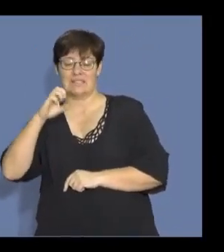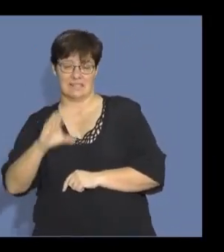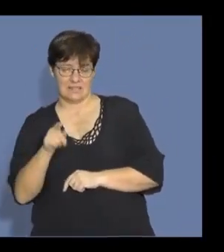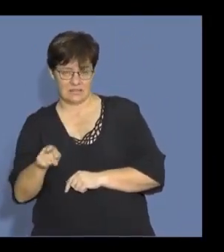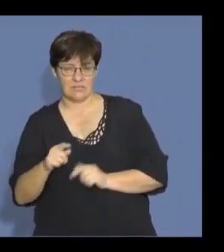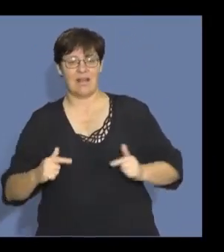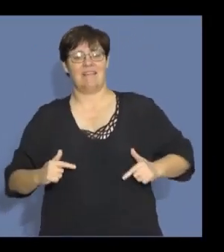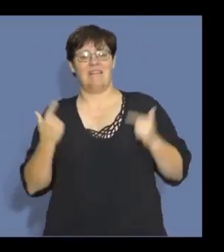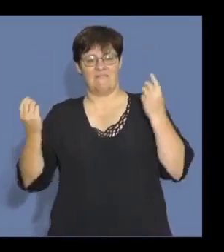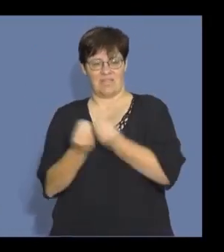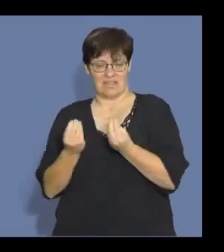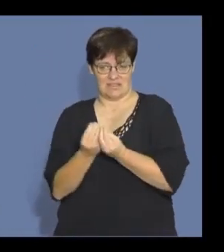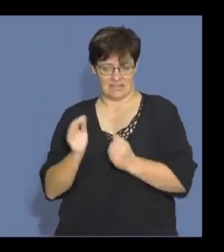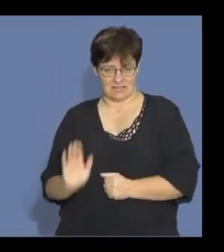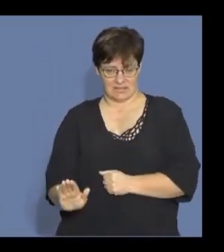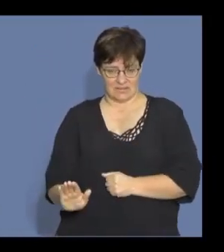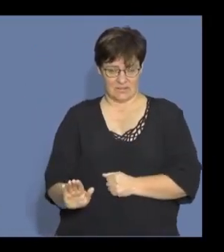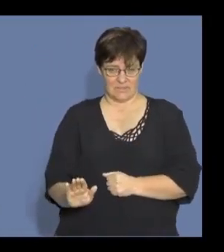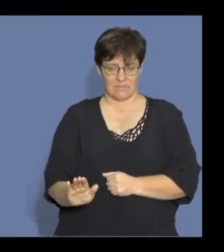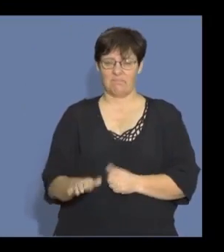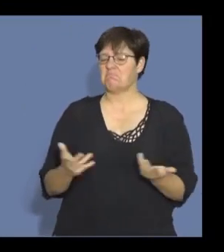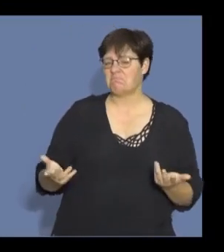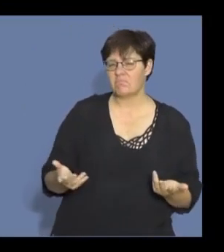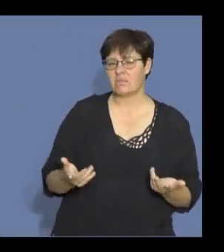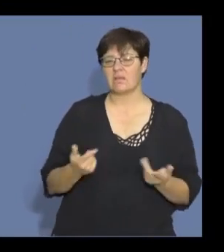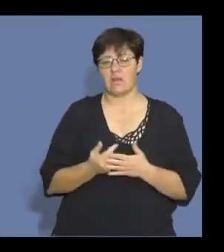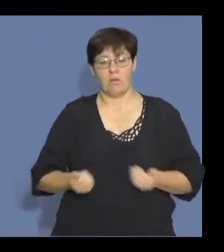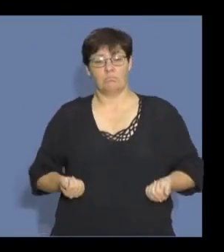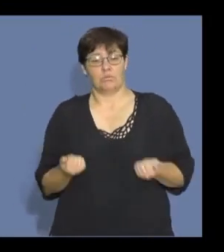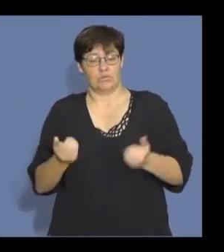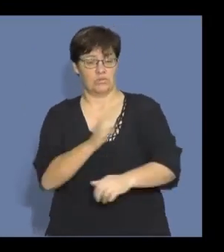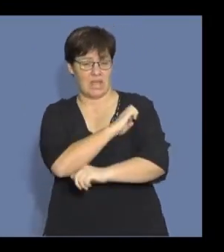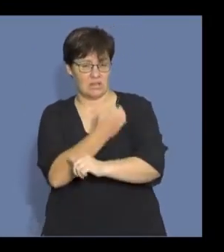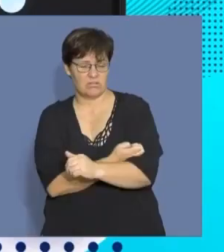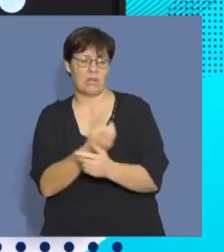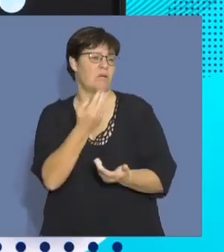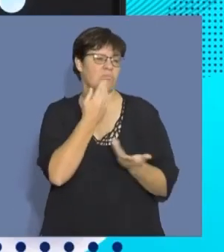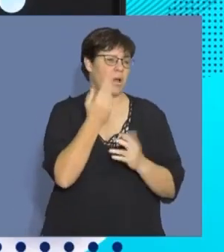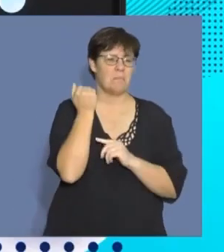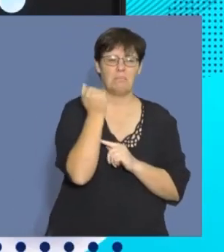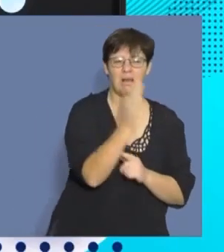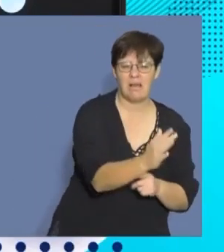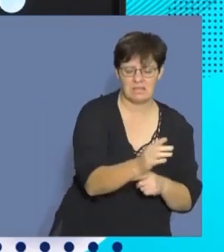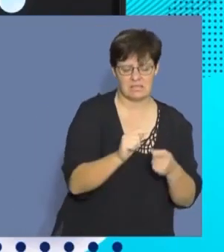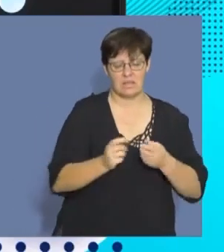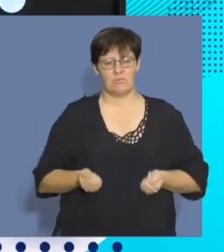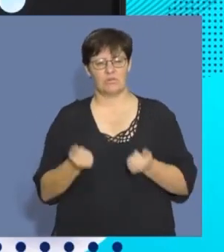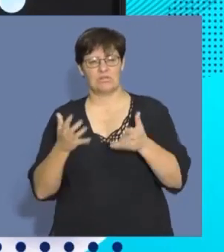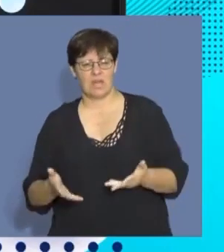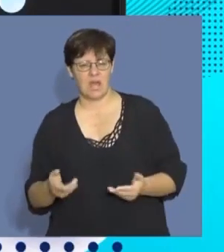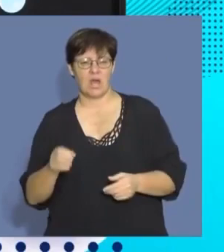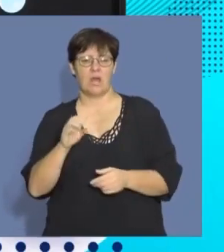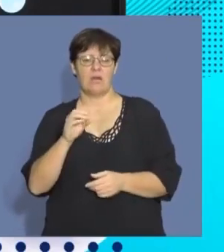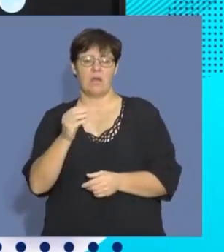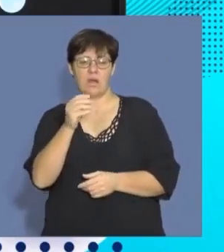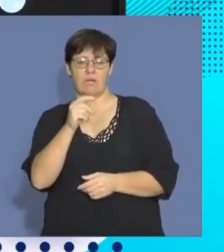these are the living components. Again, so those are the components that produce the energy from your plants to your producers and consumers